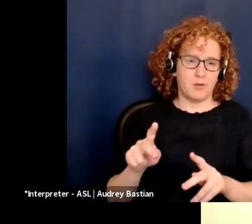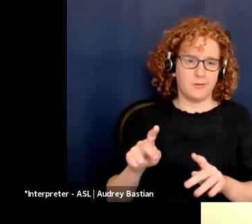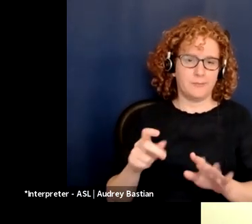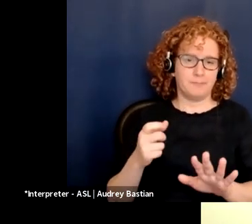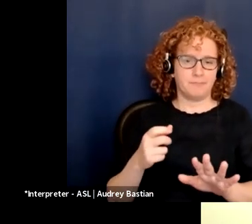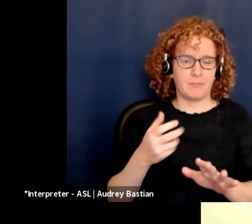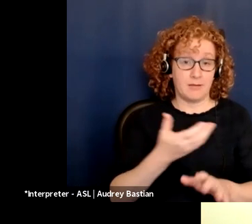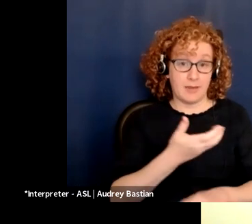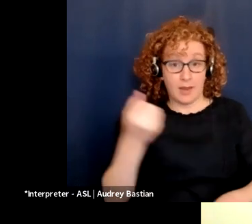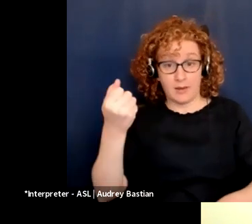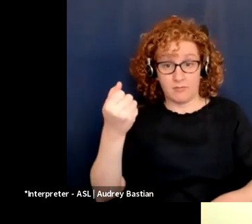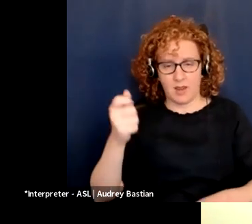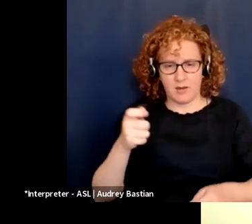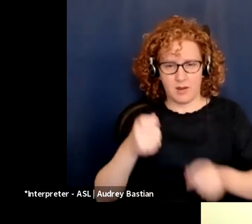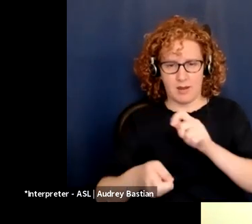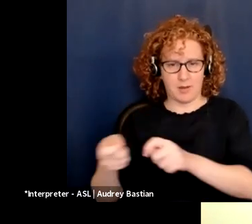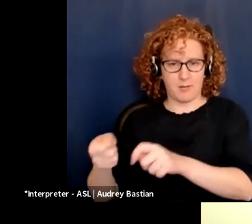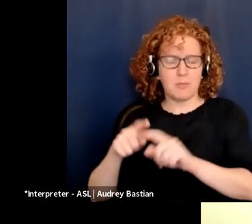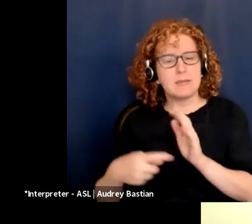adapt it. But I feel like sometimes just being really